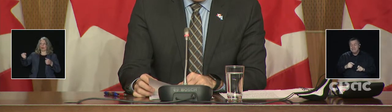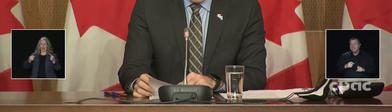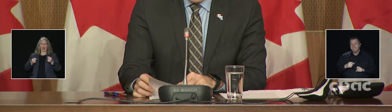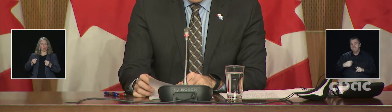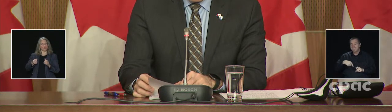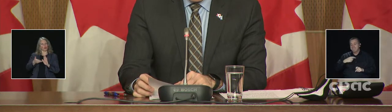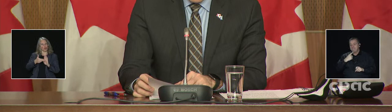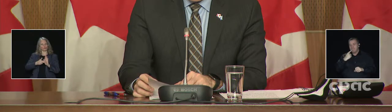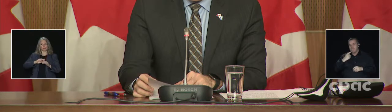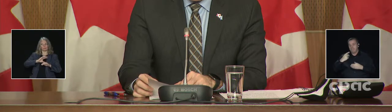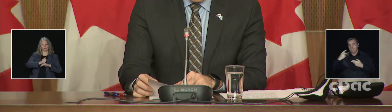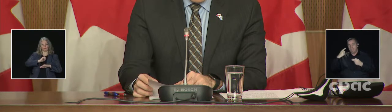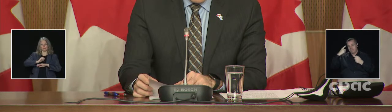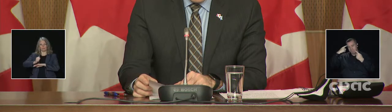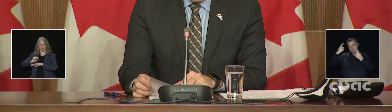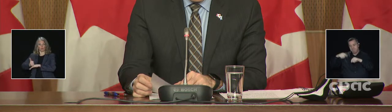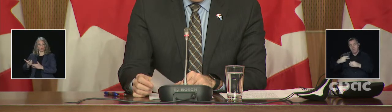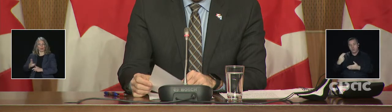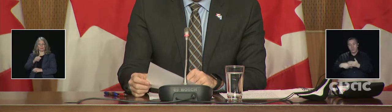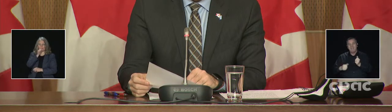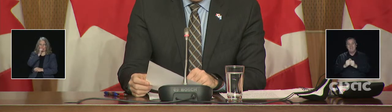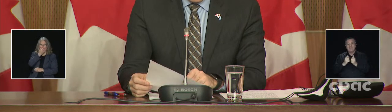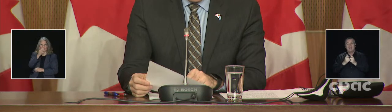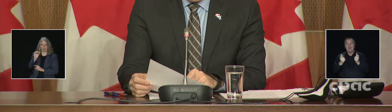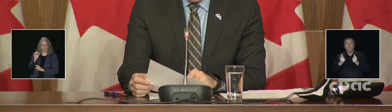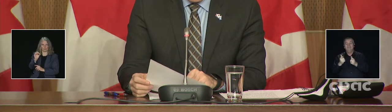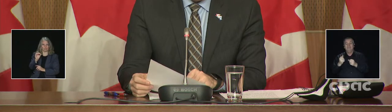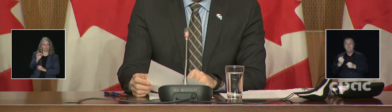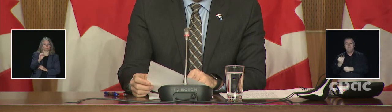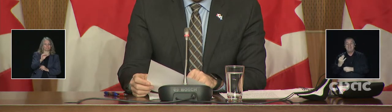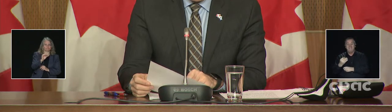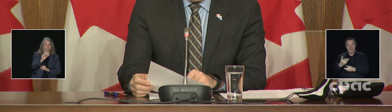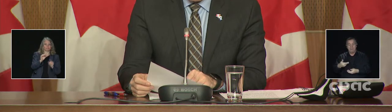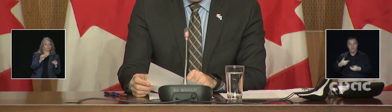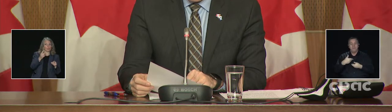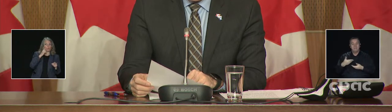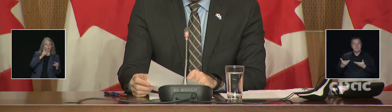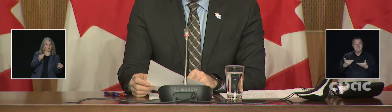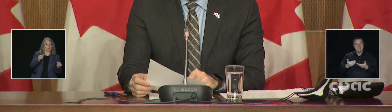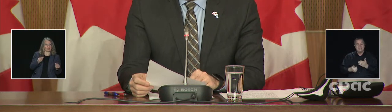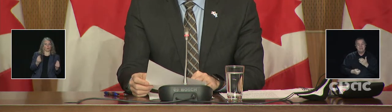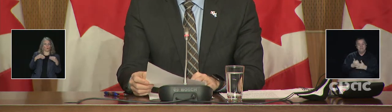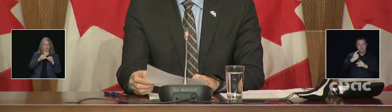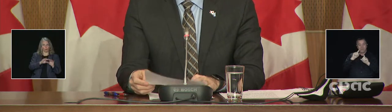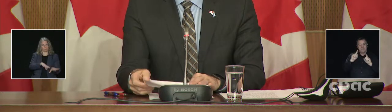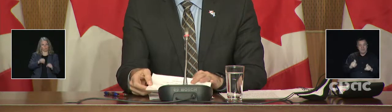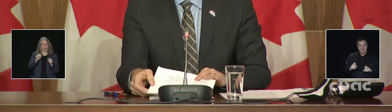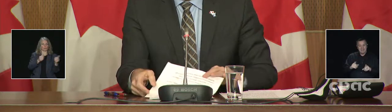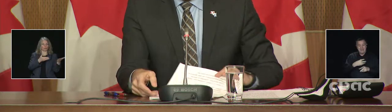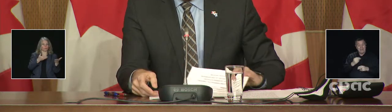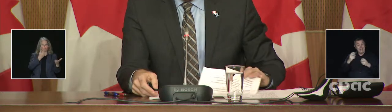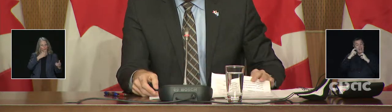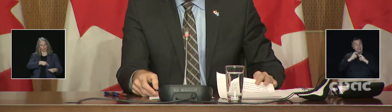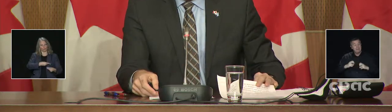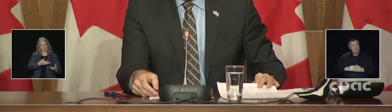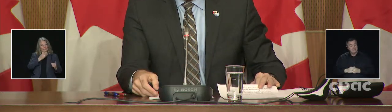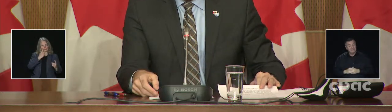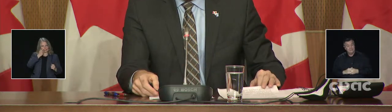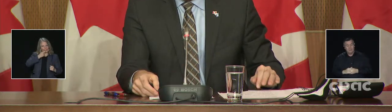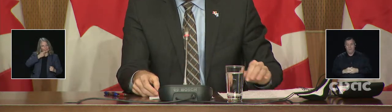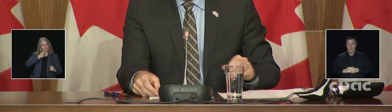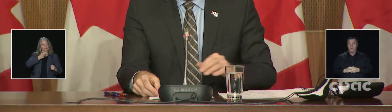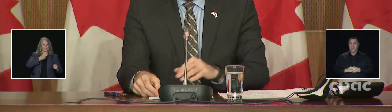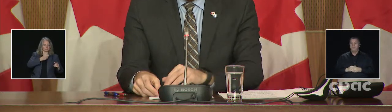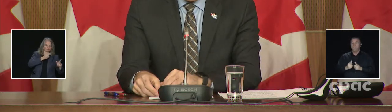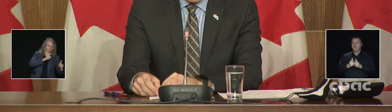private companies, providing us with additional testing and processing services. These